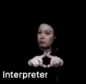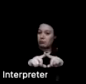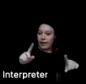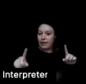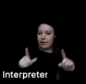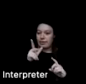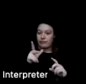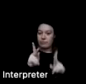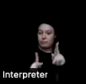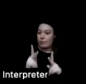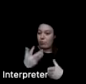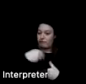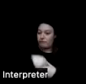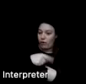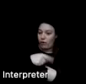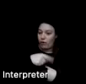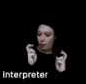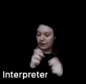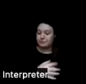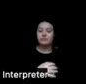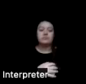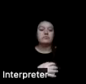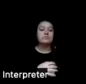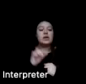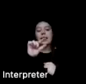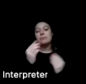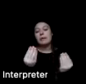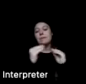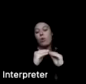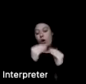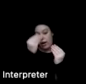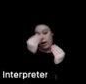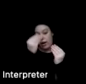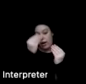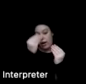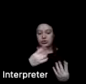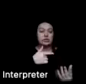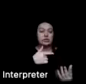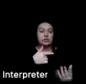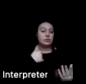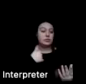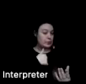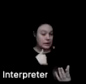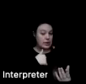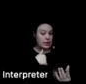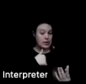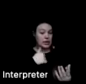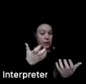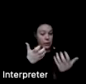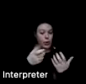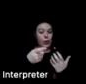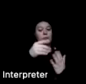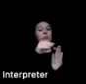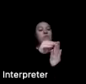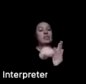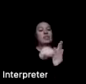topic. And to just get a little more information from you, we would like for you to fill out a very quick